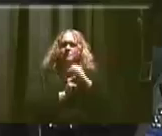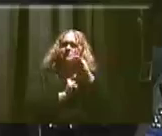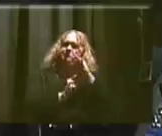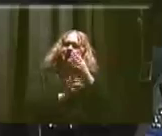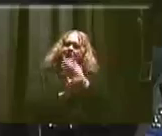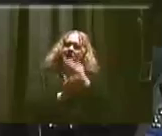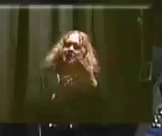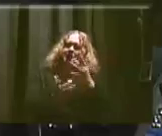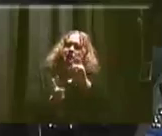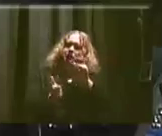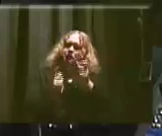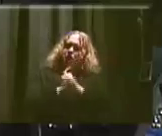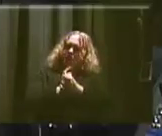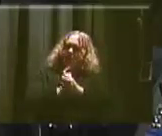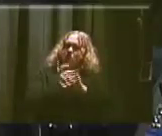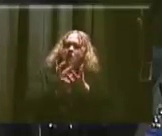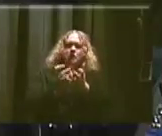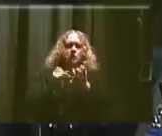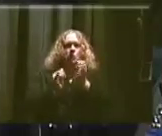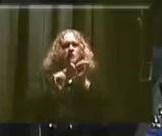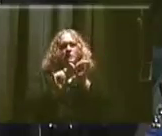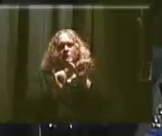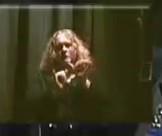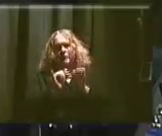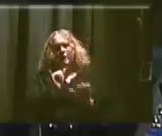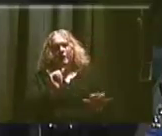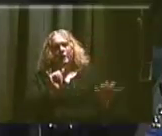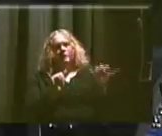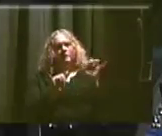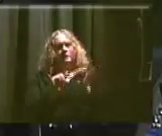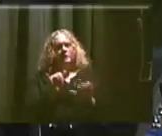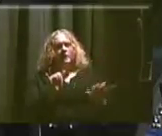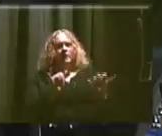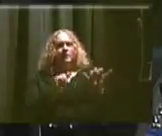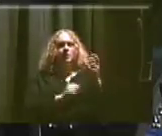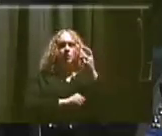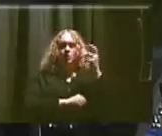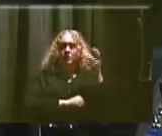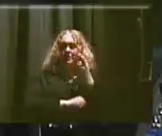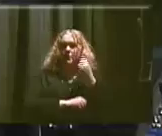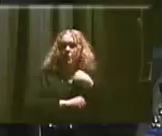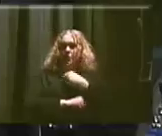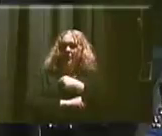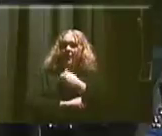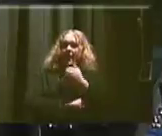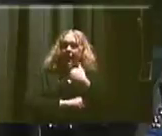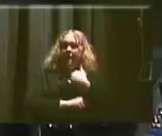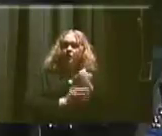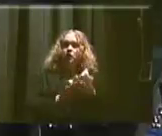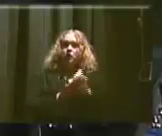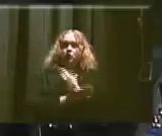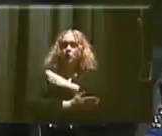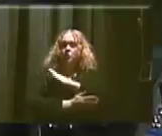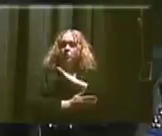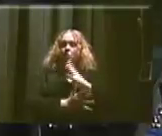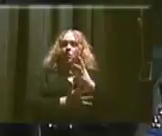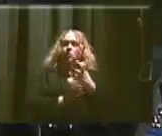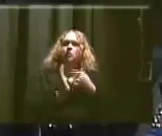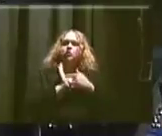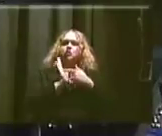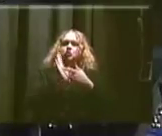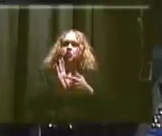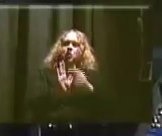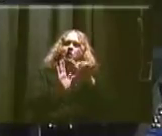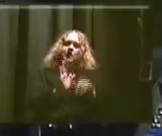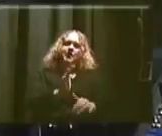same. And one of the reasons I think we have a new board, we want to model that accountability by having